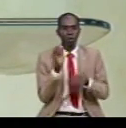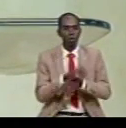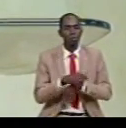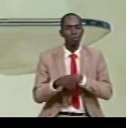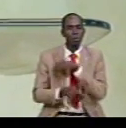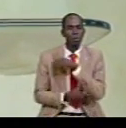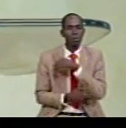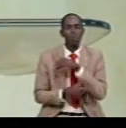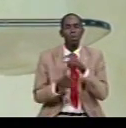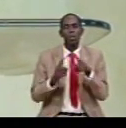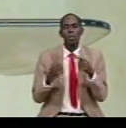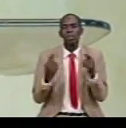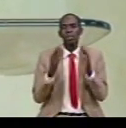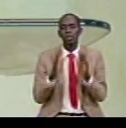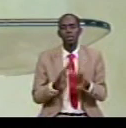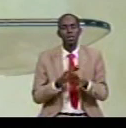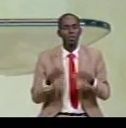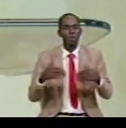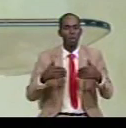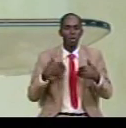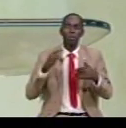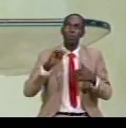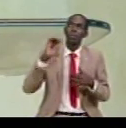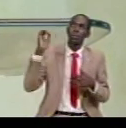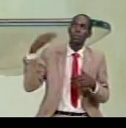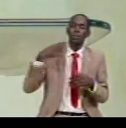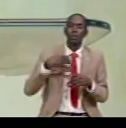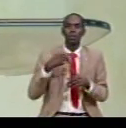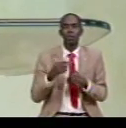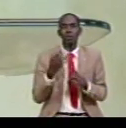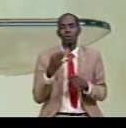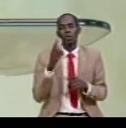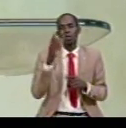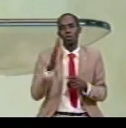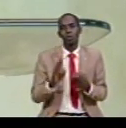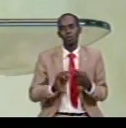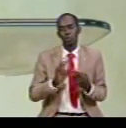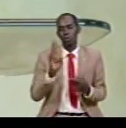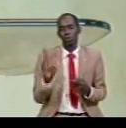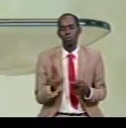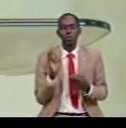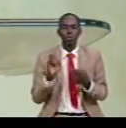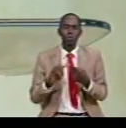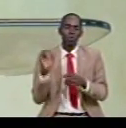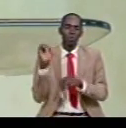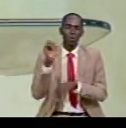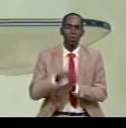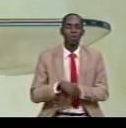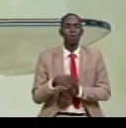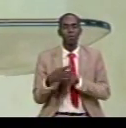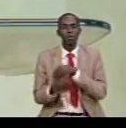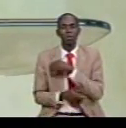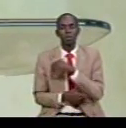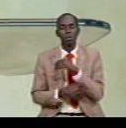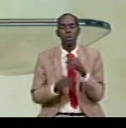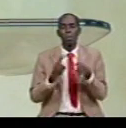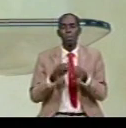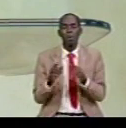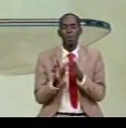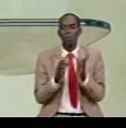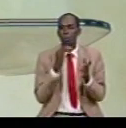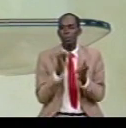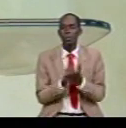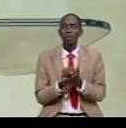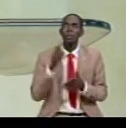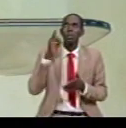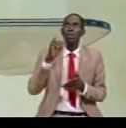because they do not have the grace of God. But the Bible says here that God is faithful, who will not suffer or permit you to be tempted above that